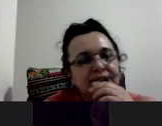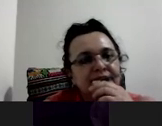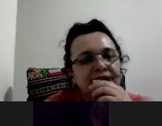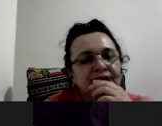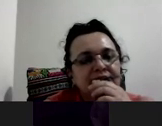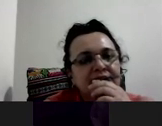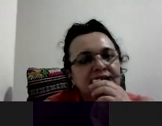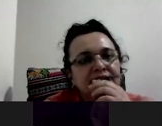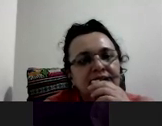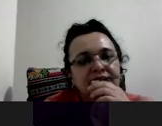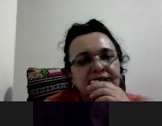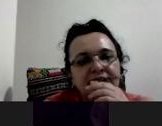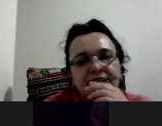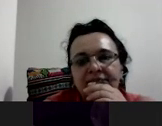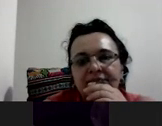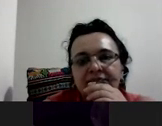And